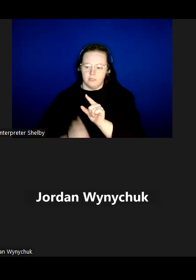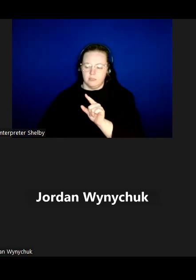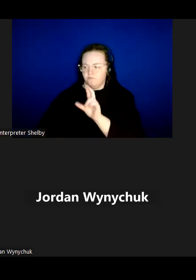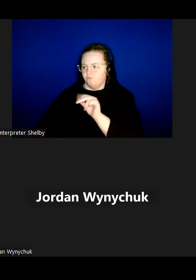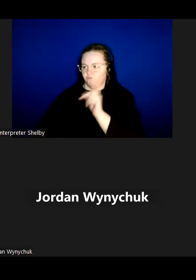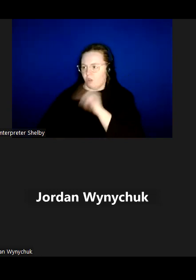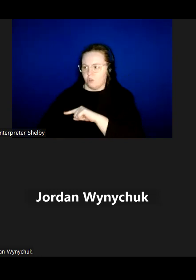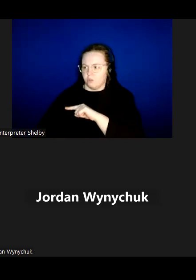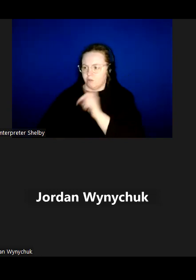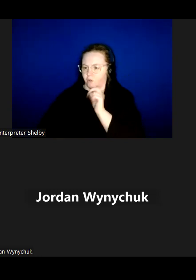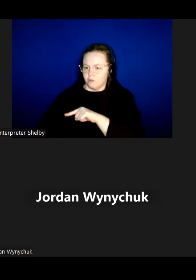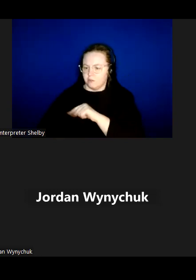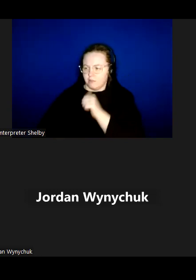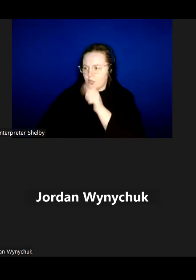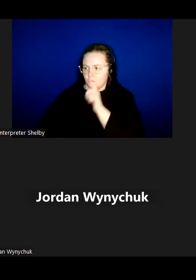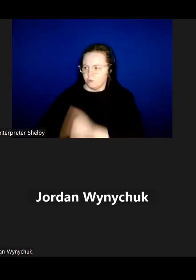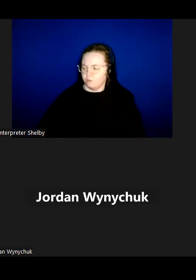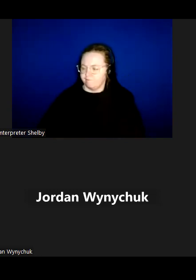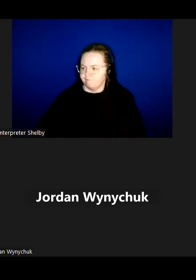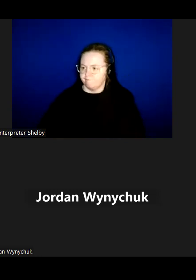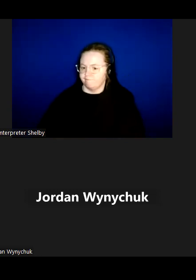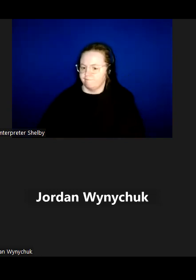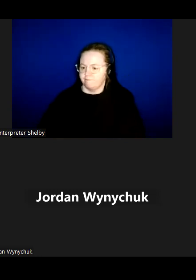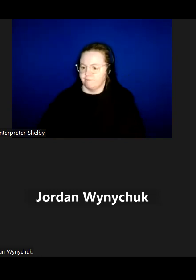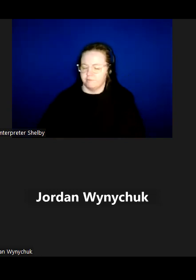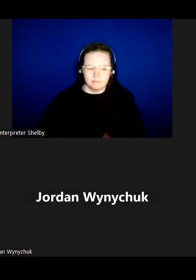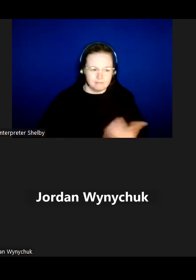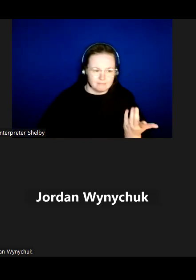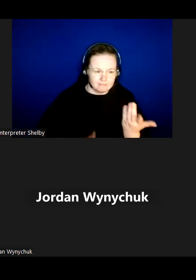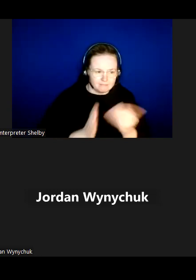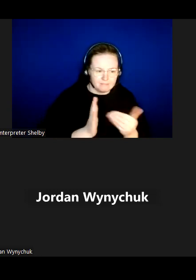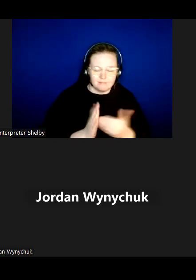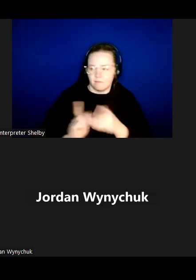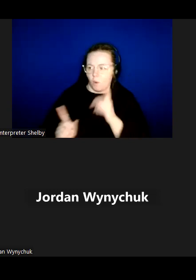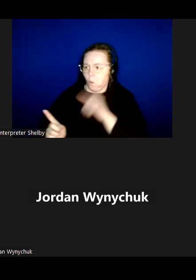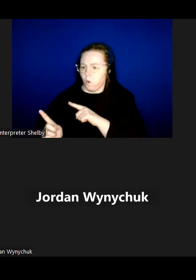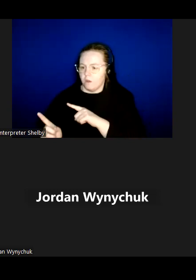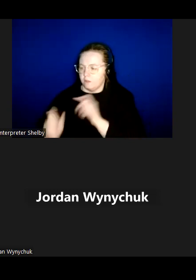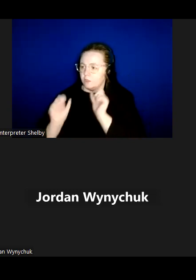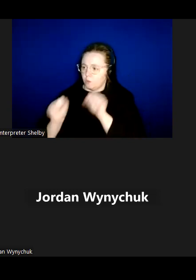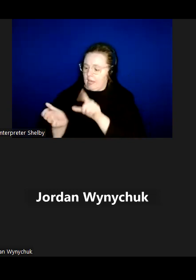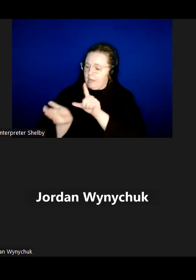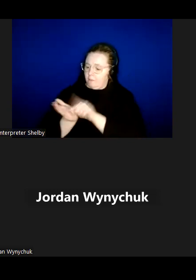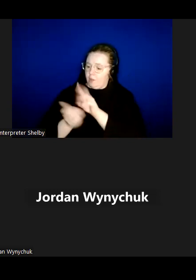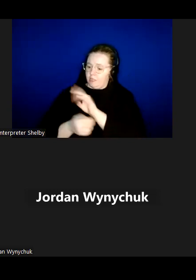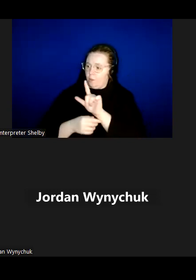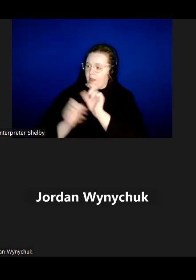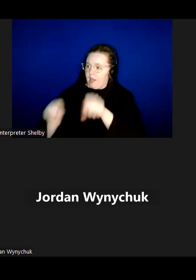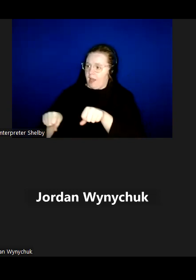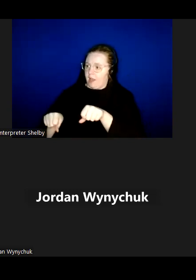false? That's false. Yeah, no. I'm sorry? That is false. You can print off a will. So